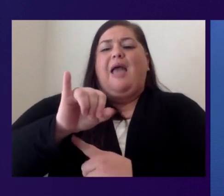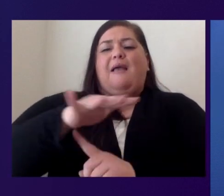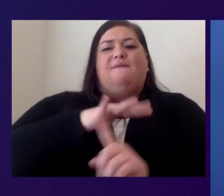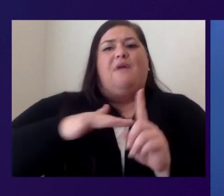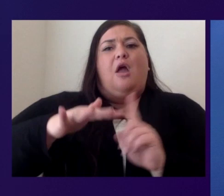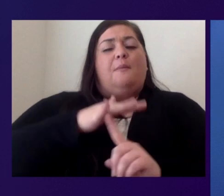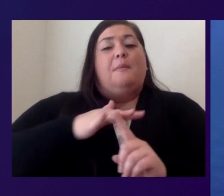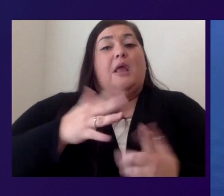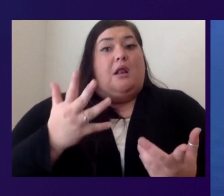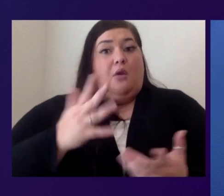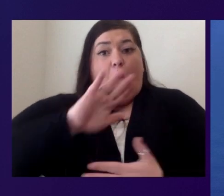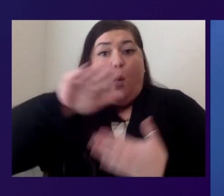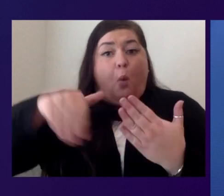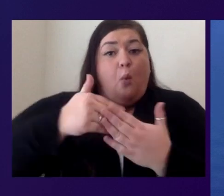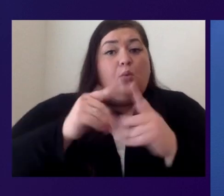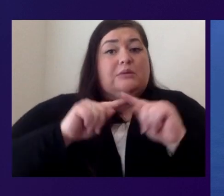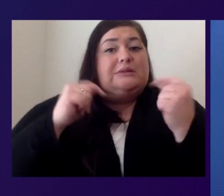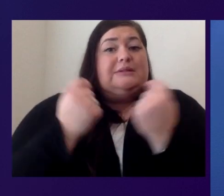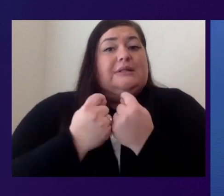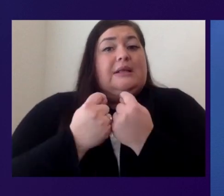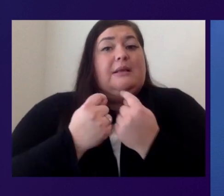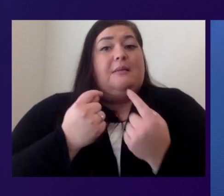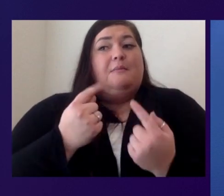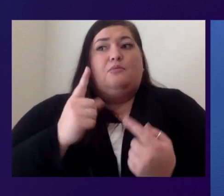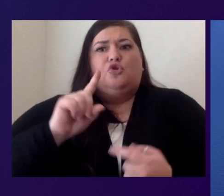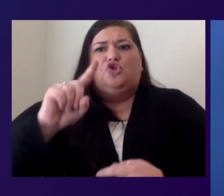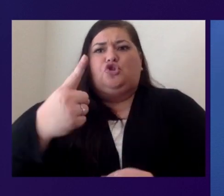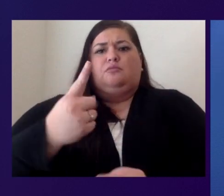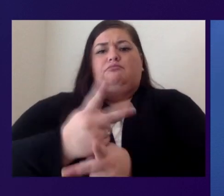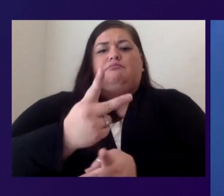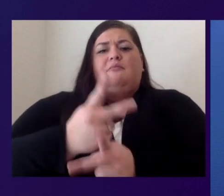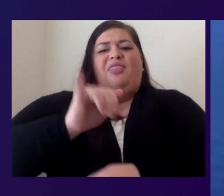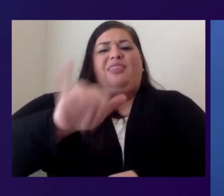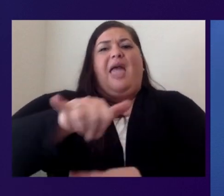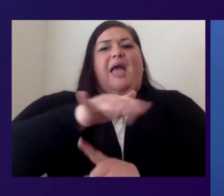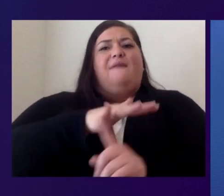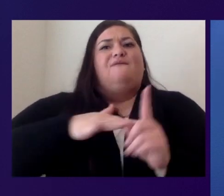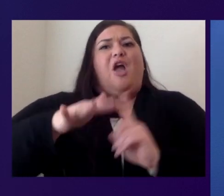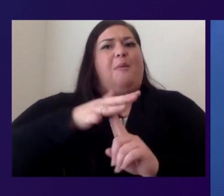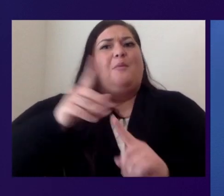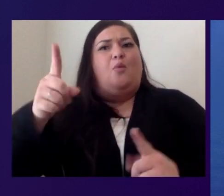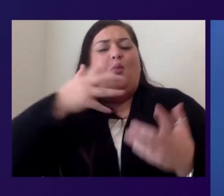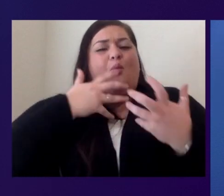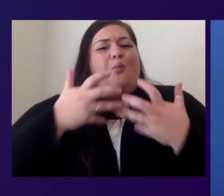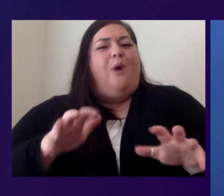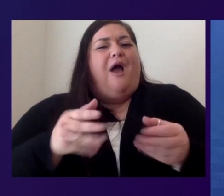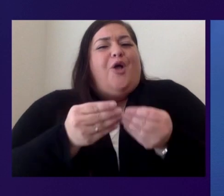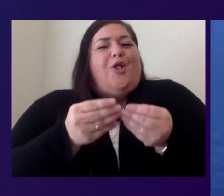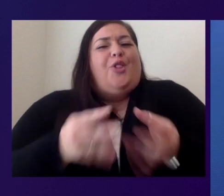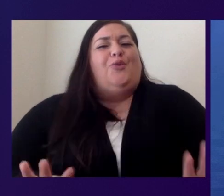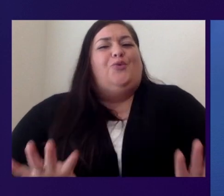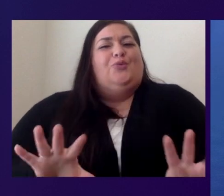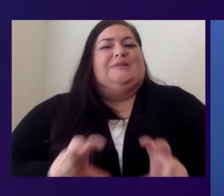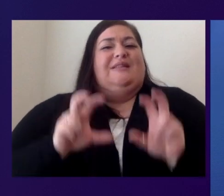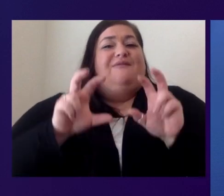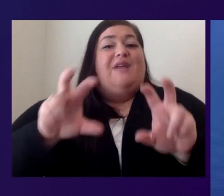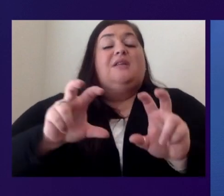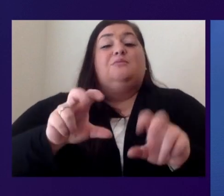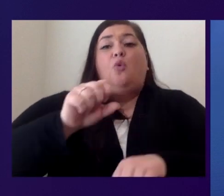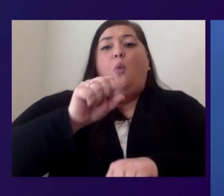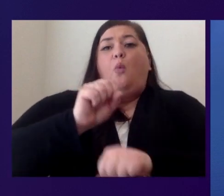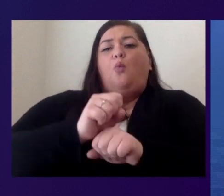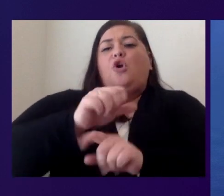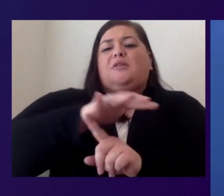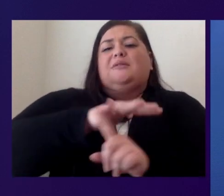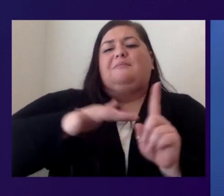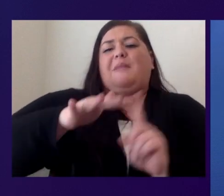team of people that just manage that environment. And they don't want to lose that investment. So Workspaces Core is going to be able to help that. And